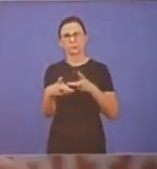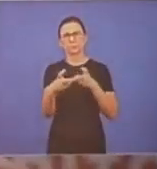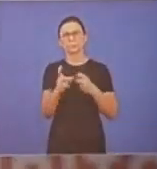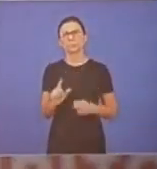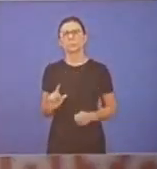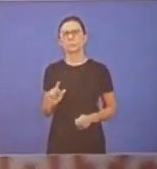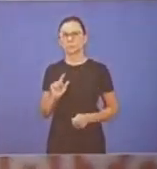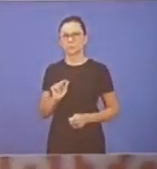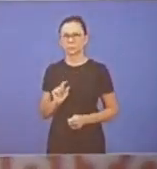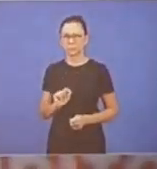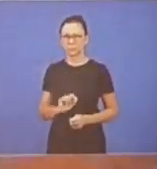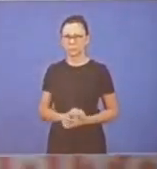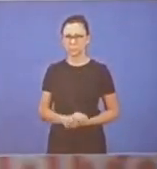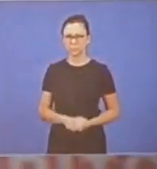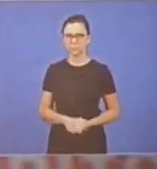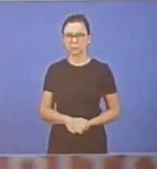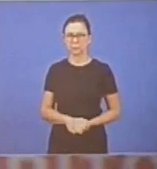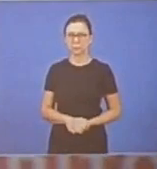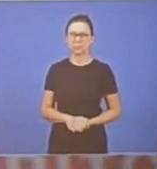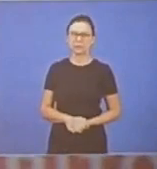observe here.